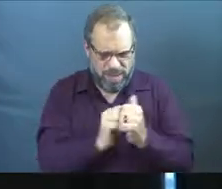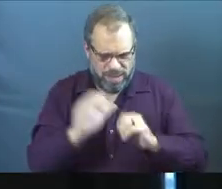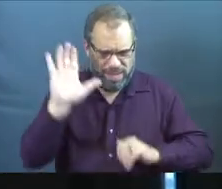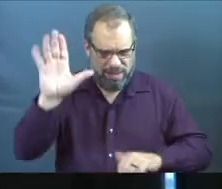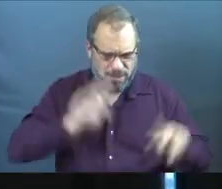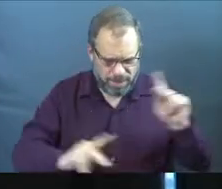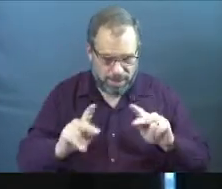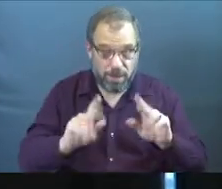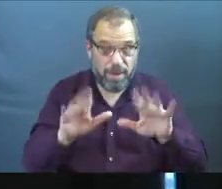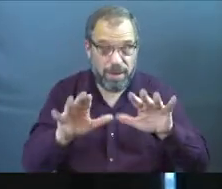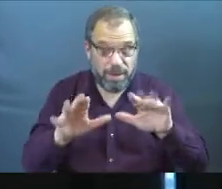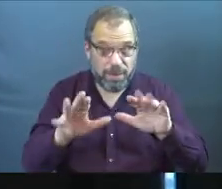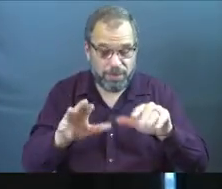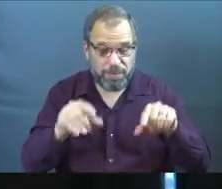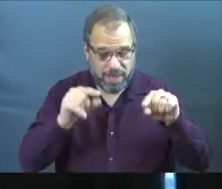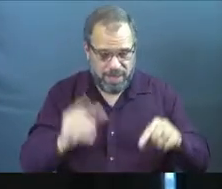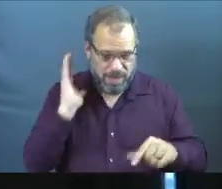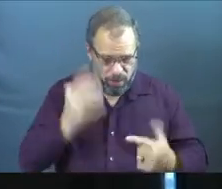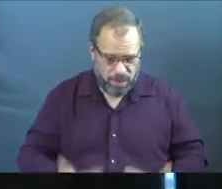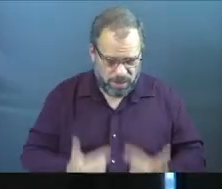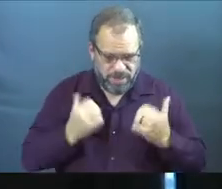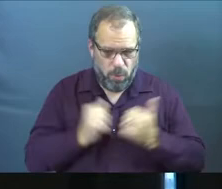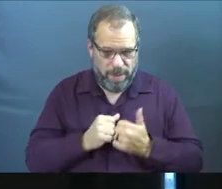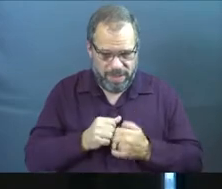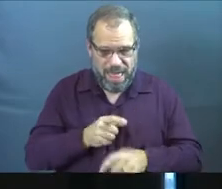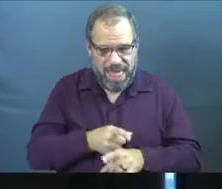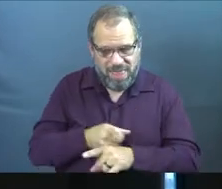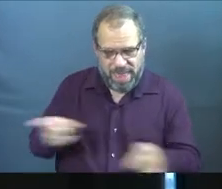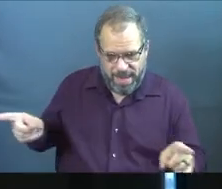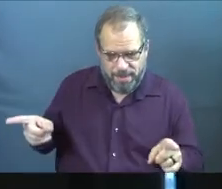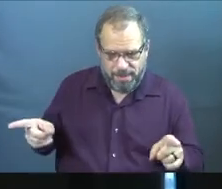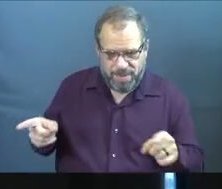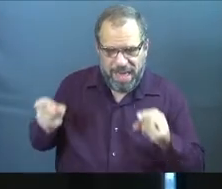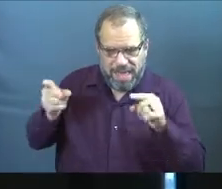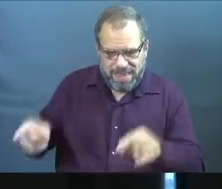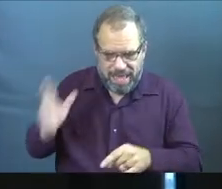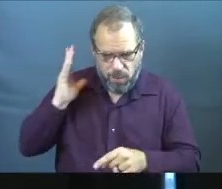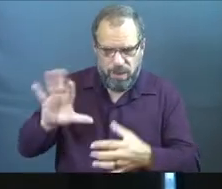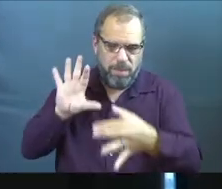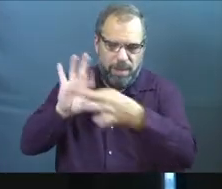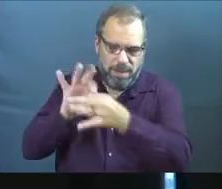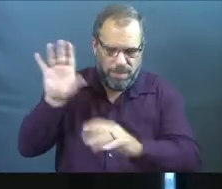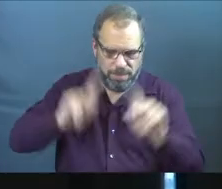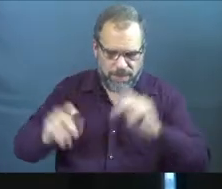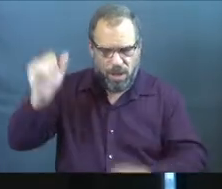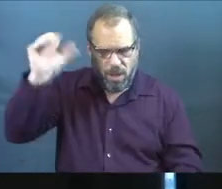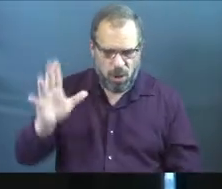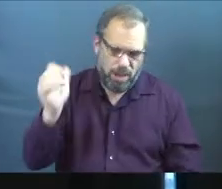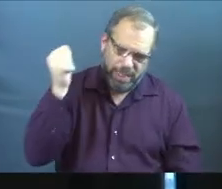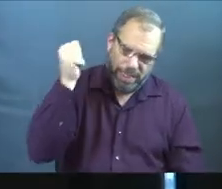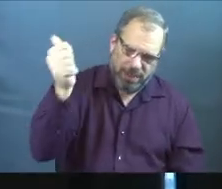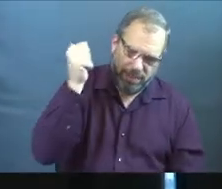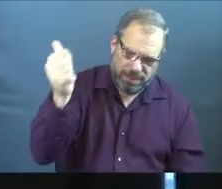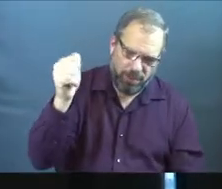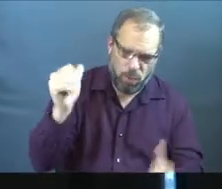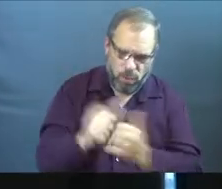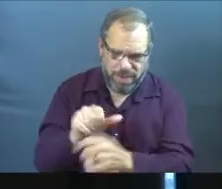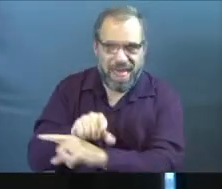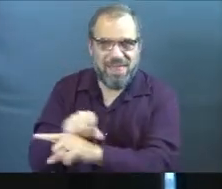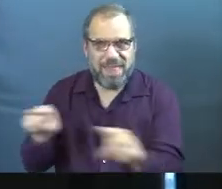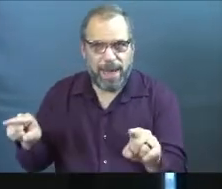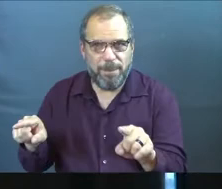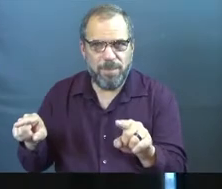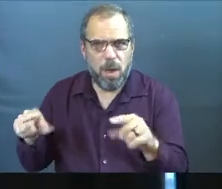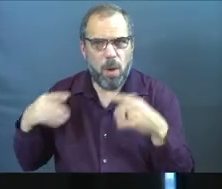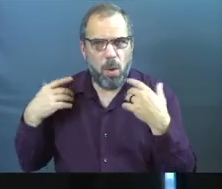people. Hear this. He will live with them and they will be his people. God himself will be with them.